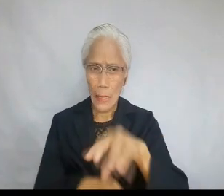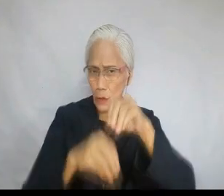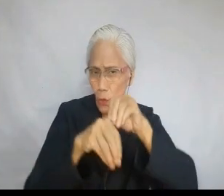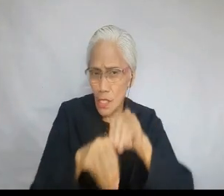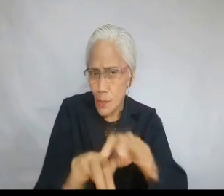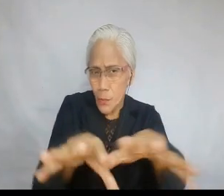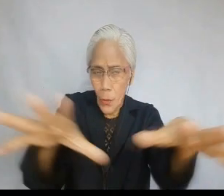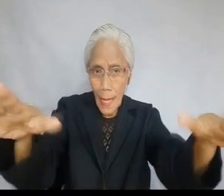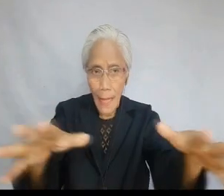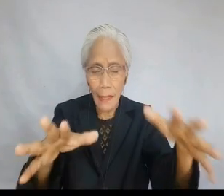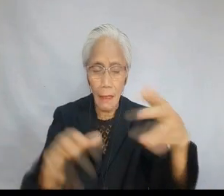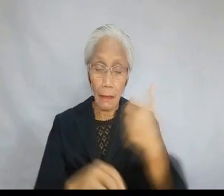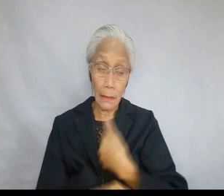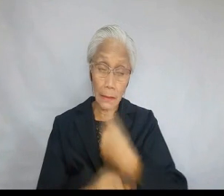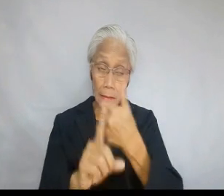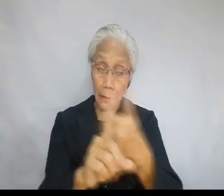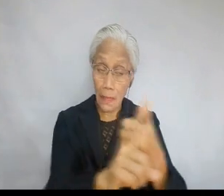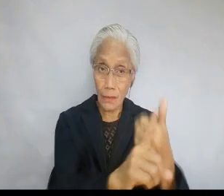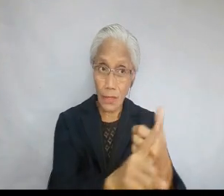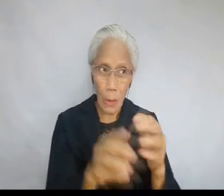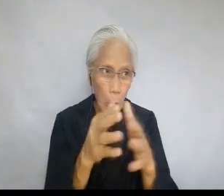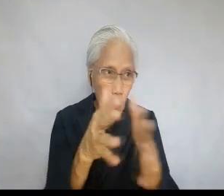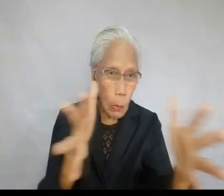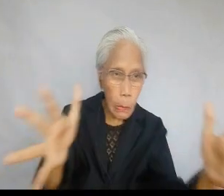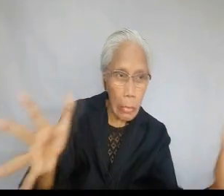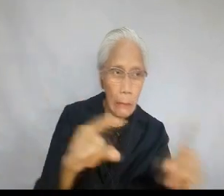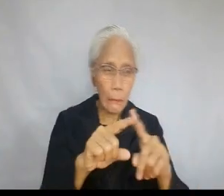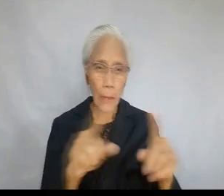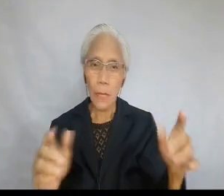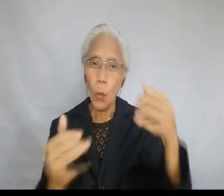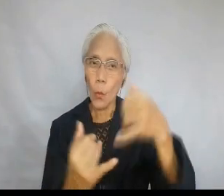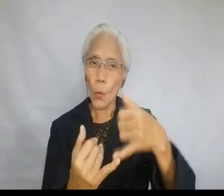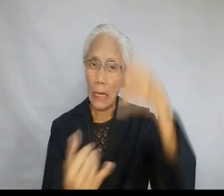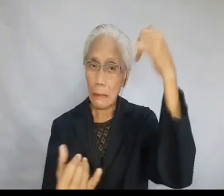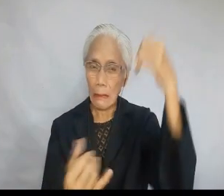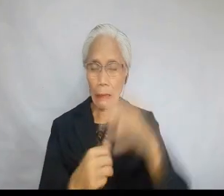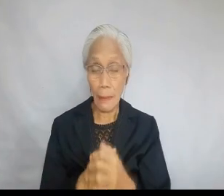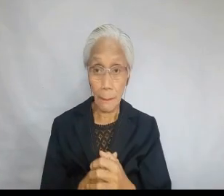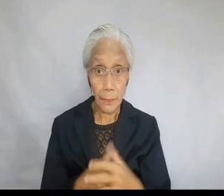is why we tend to spread ourselves too widely and yet too thinly.